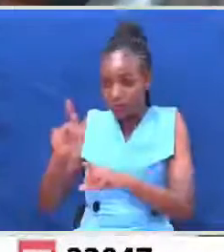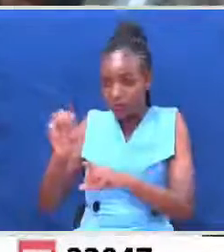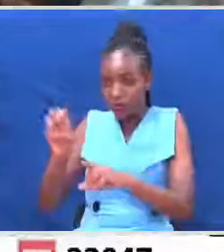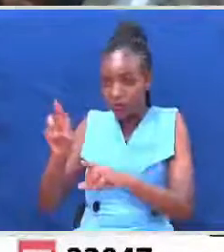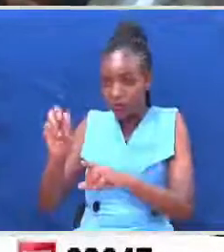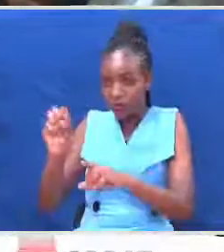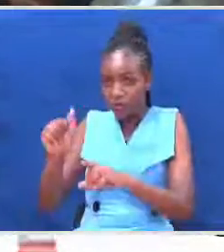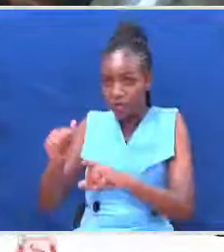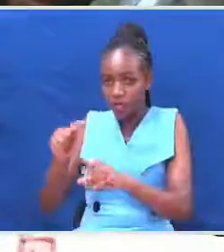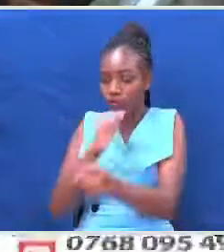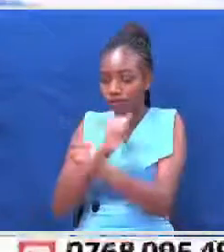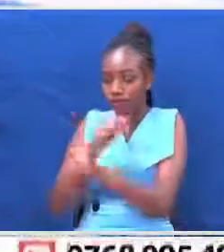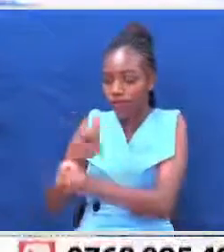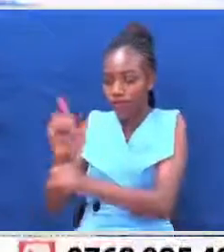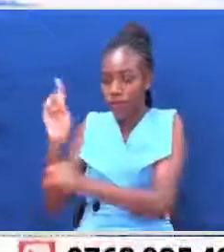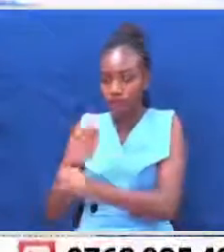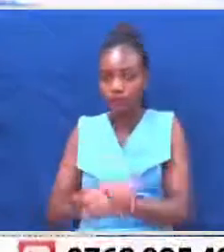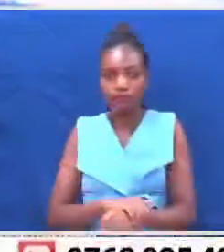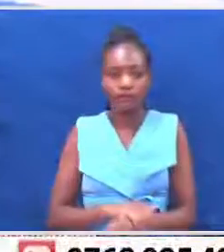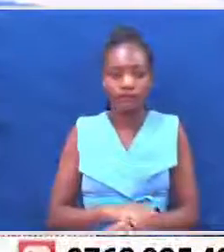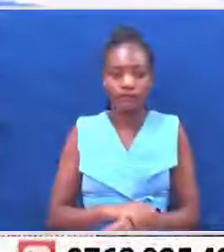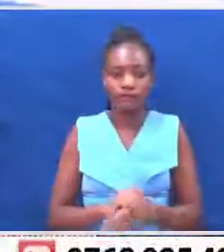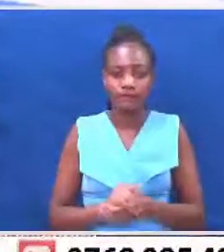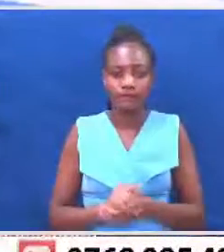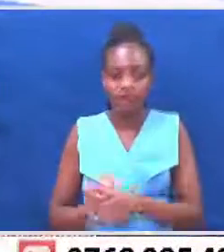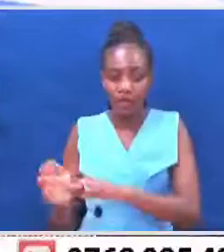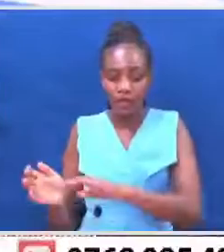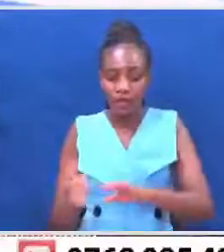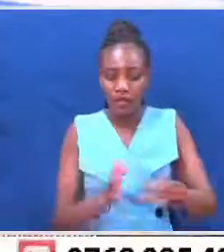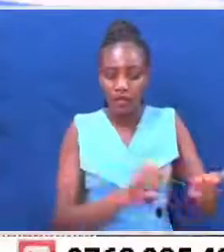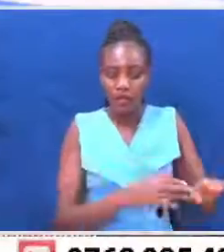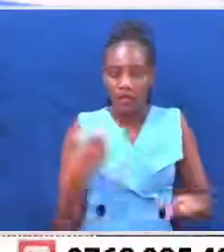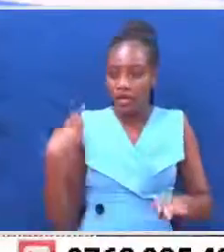to defend themselves. Elsewhere, the number of people fleeing